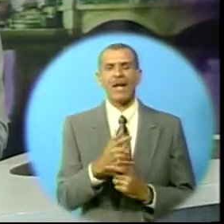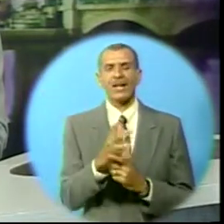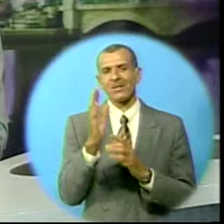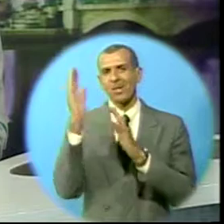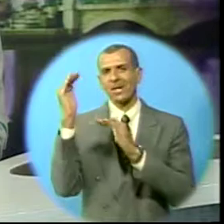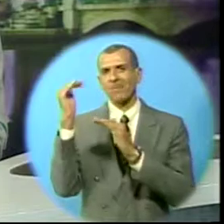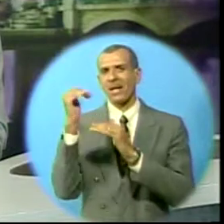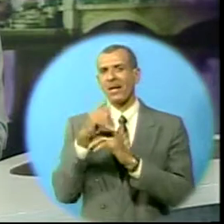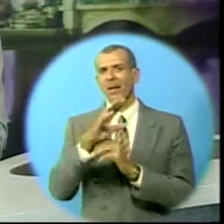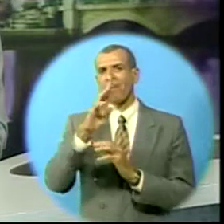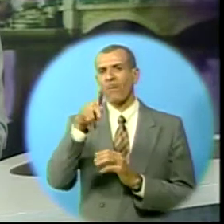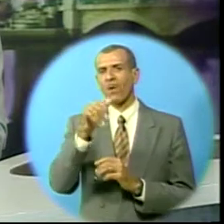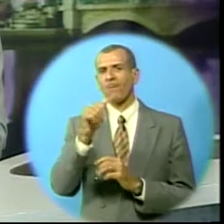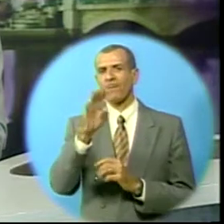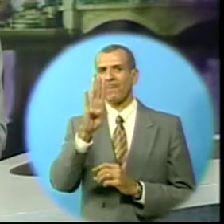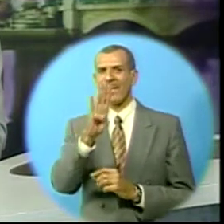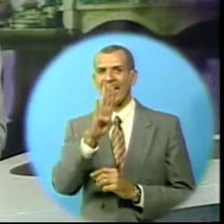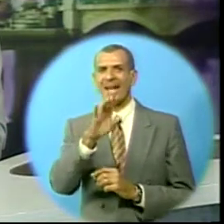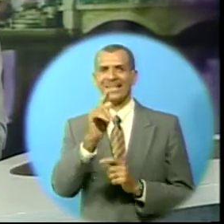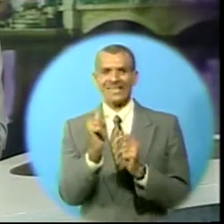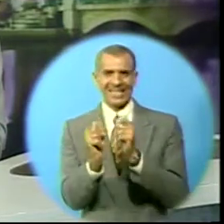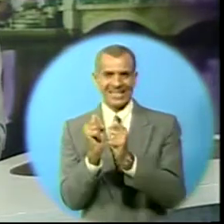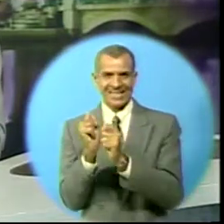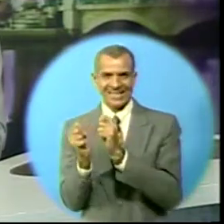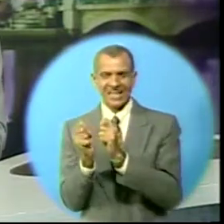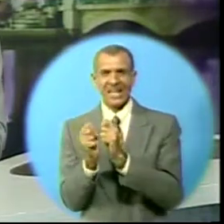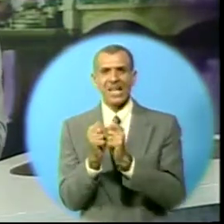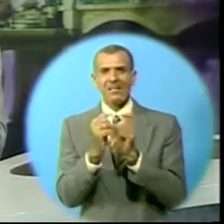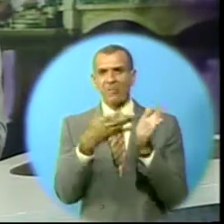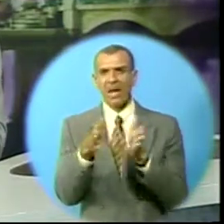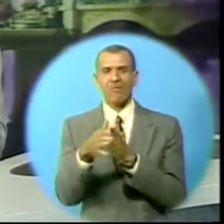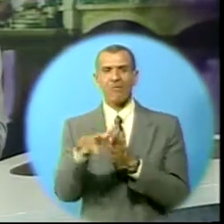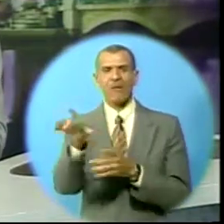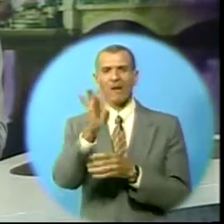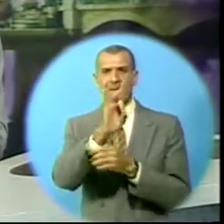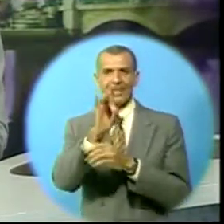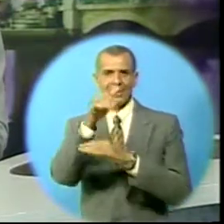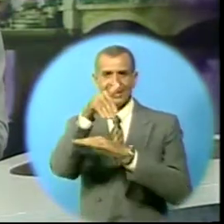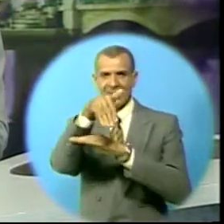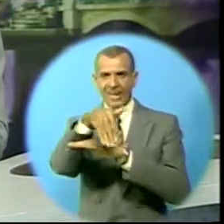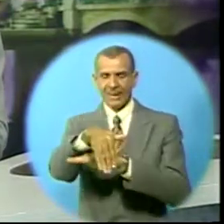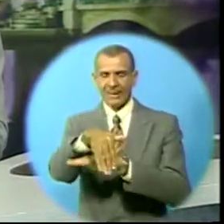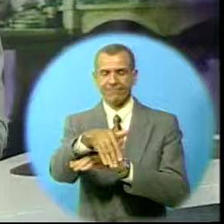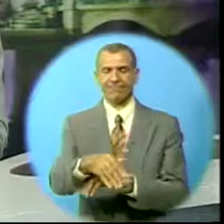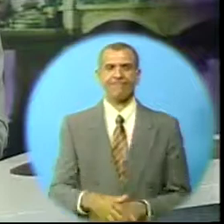the Pool B decider between TNT and Barbados is scheduled for 8 p.m. tonight.